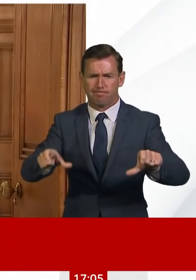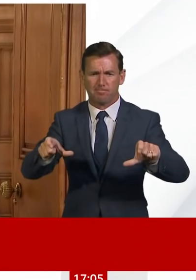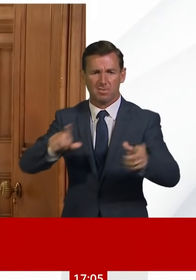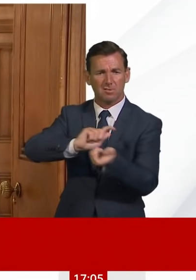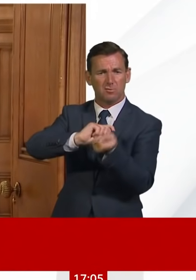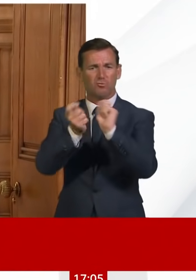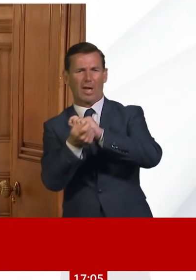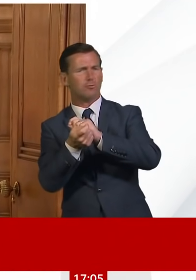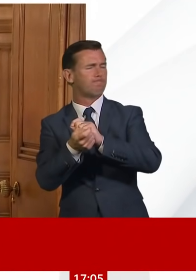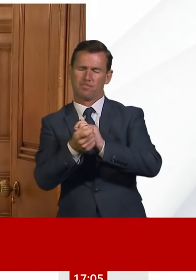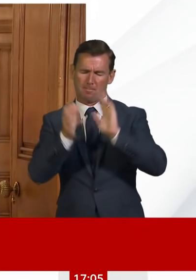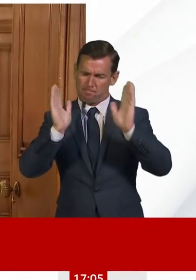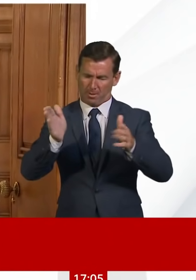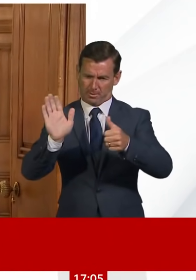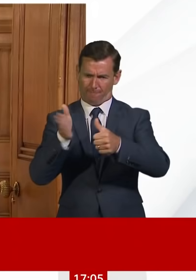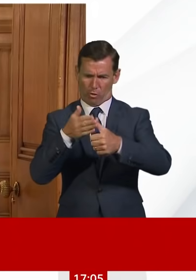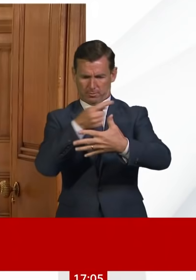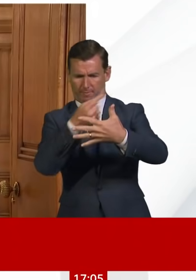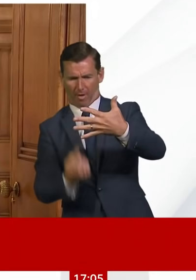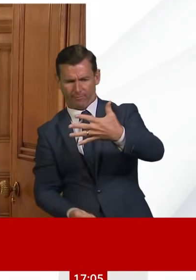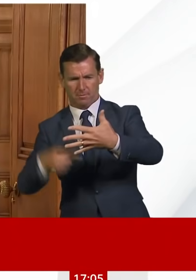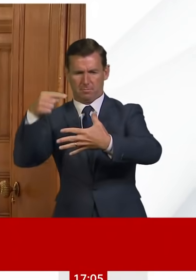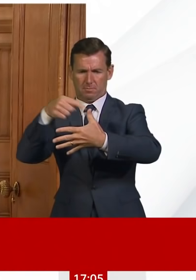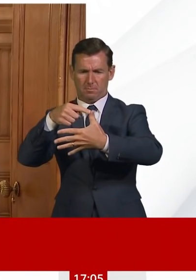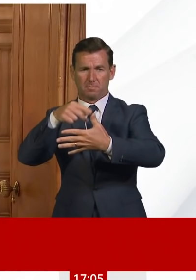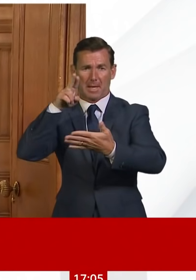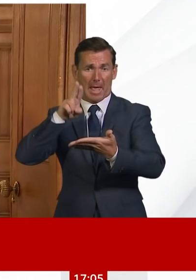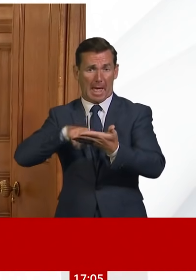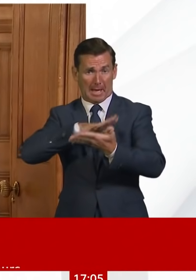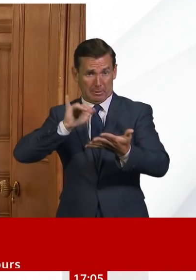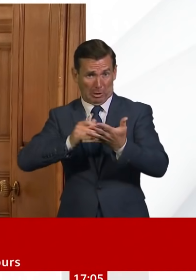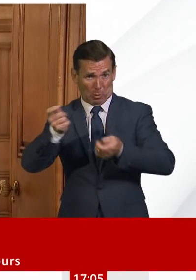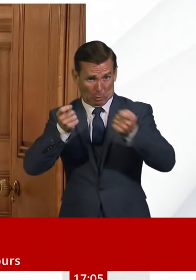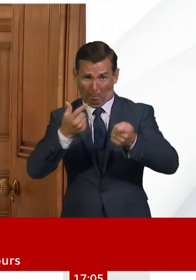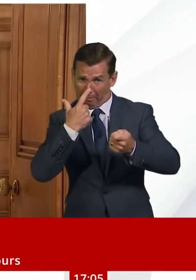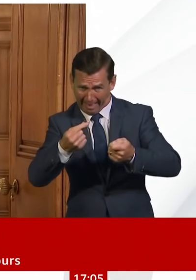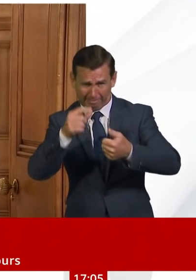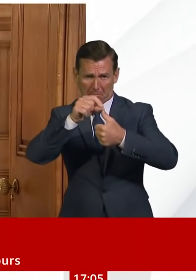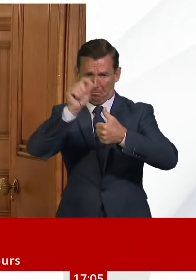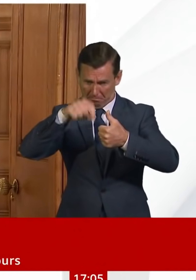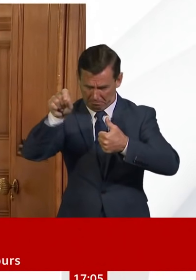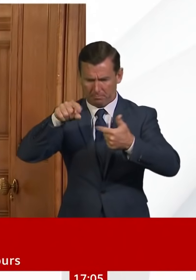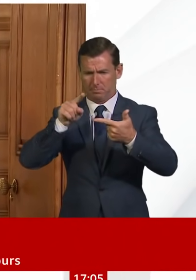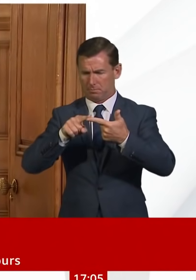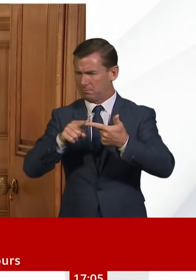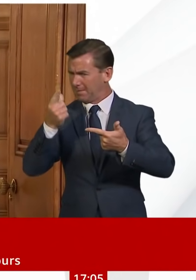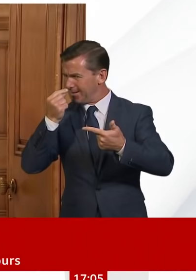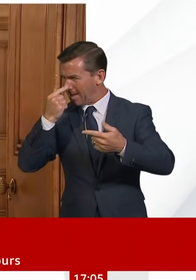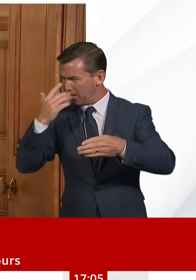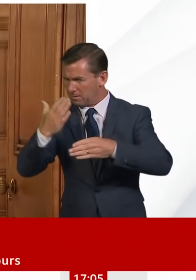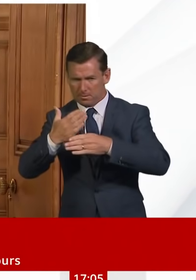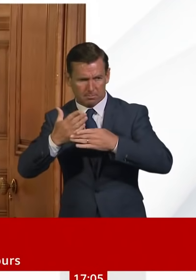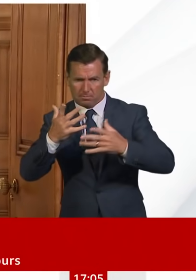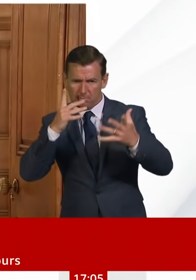met. First, that the NHS can continue to cope. Second, that the operational challenges can be met. Third,